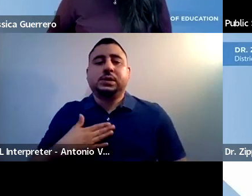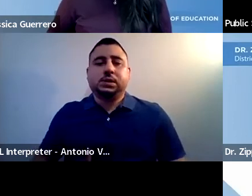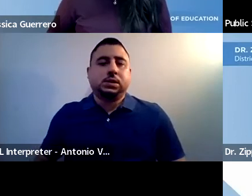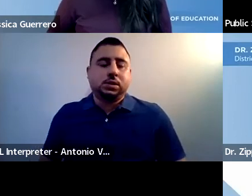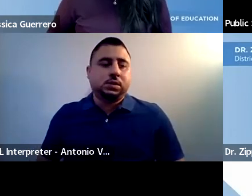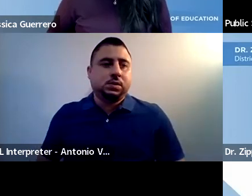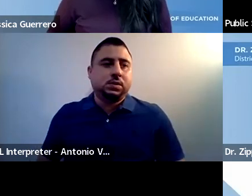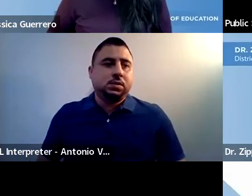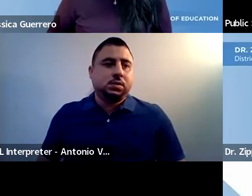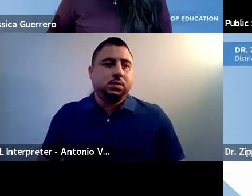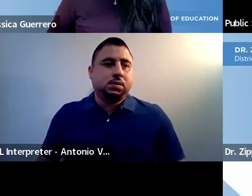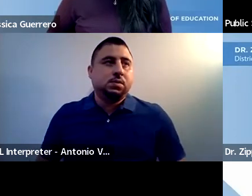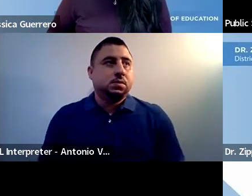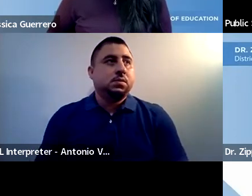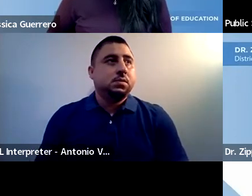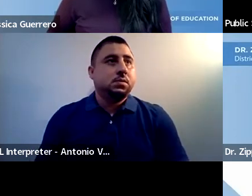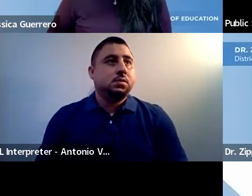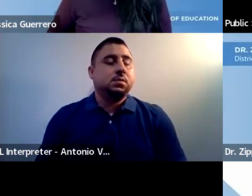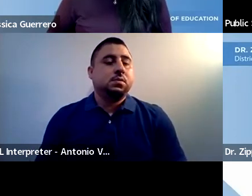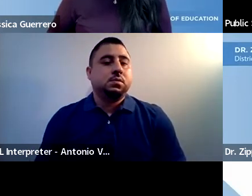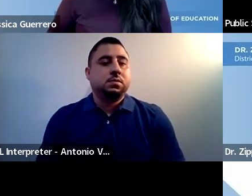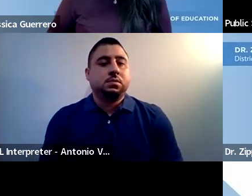I'm asking to unmute.